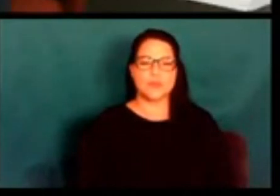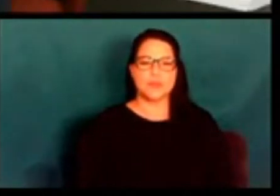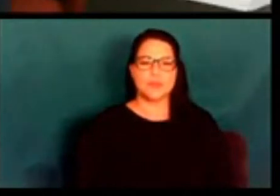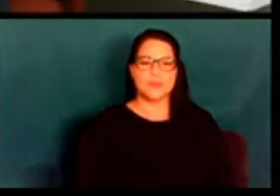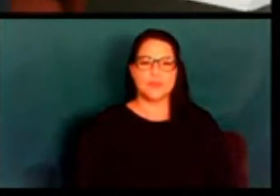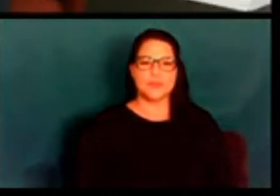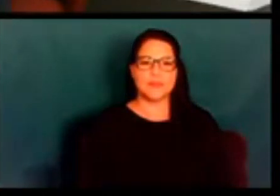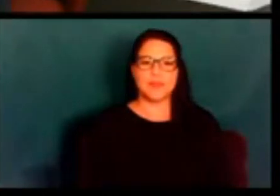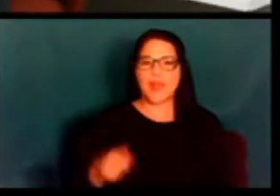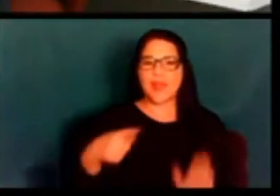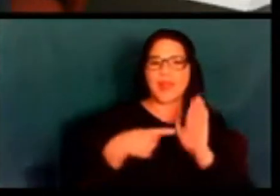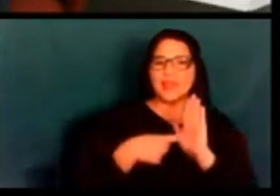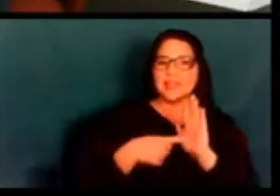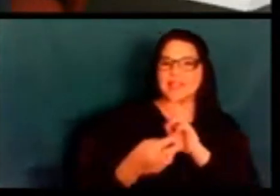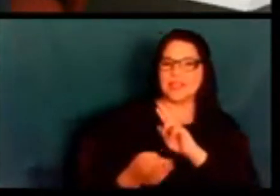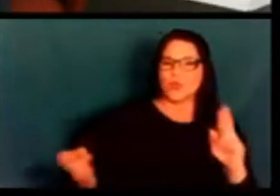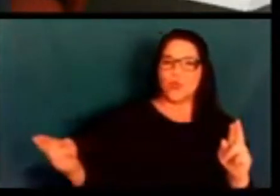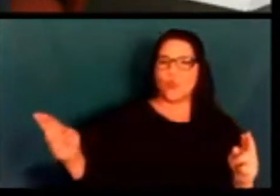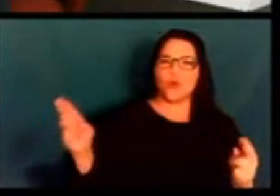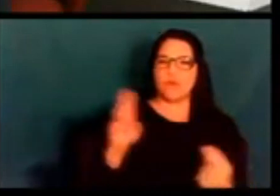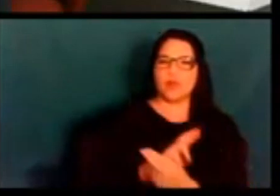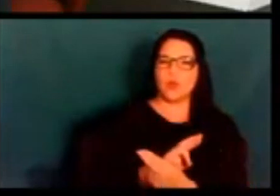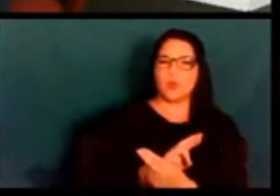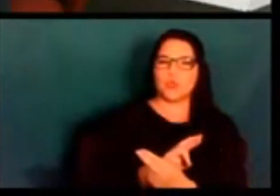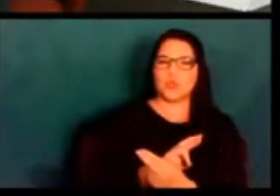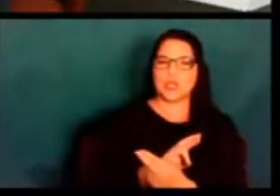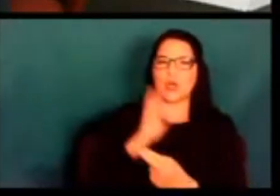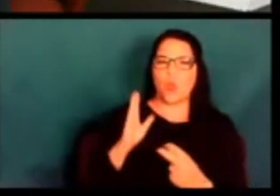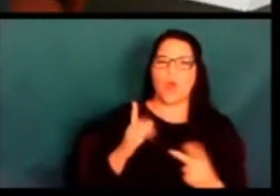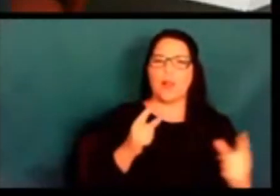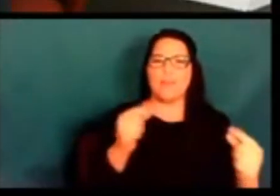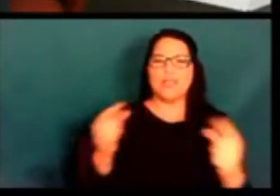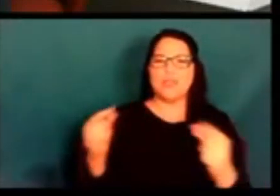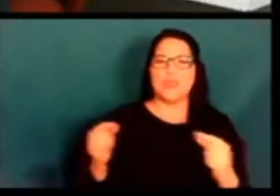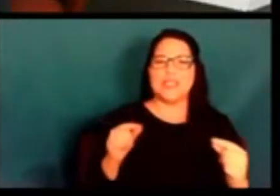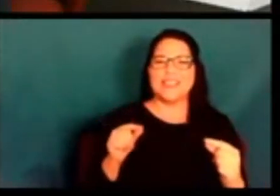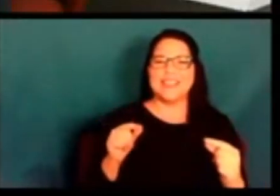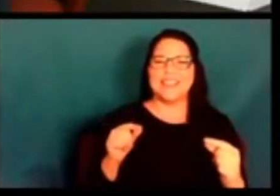Oh, this is the revolution will be tweeted.